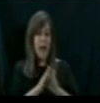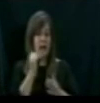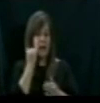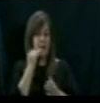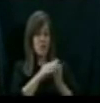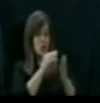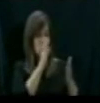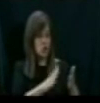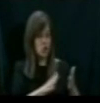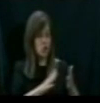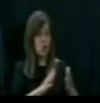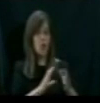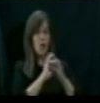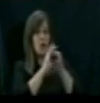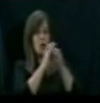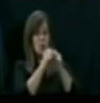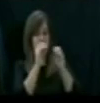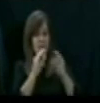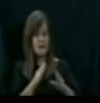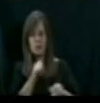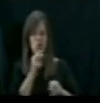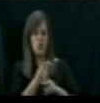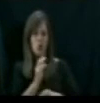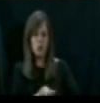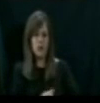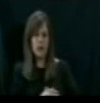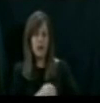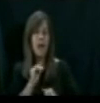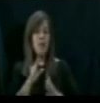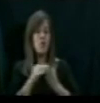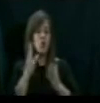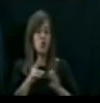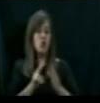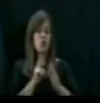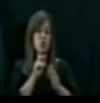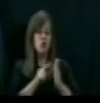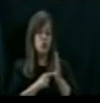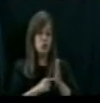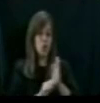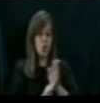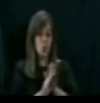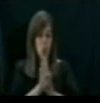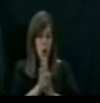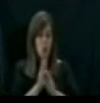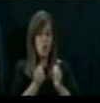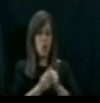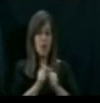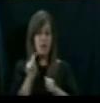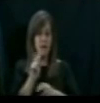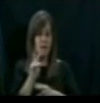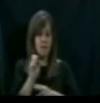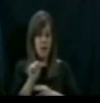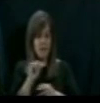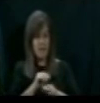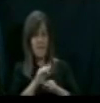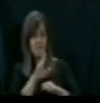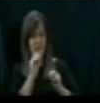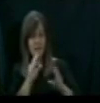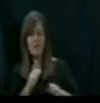are punitive to the teacher, they not be used. If the student shows growth according to TVOS, then it benefits the teacher, go with